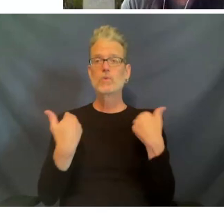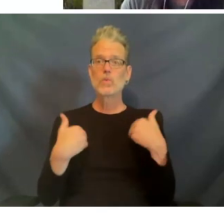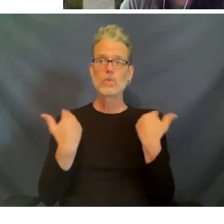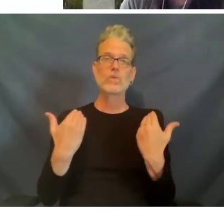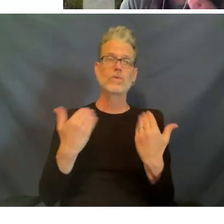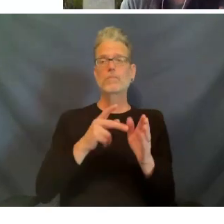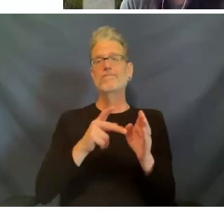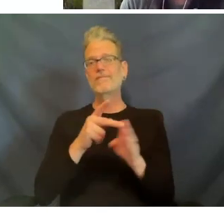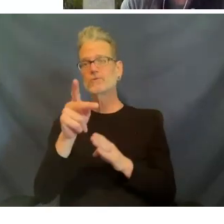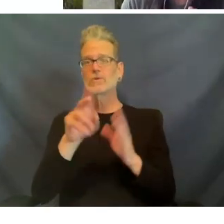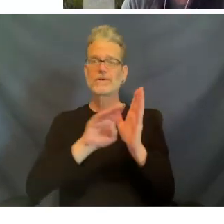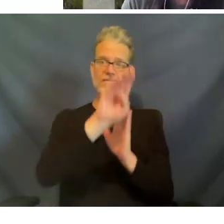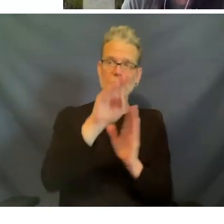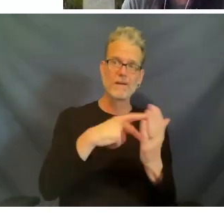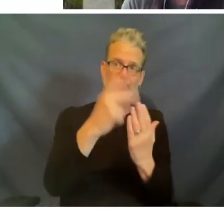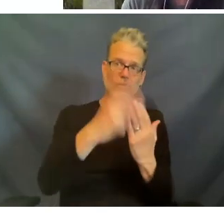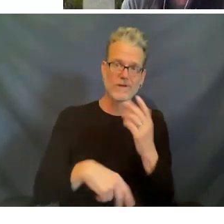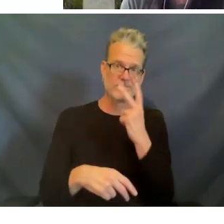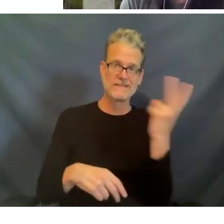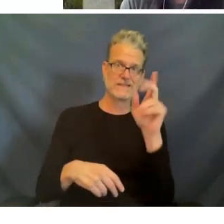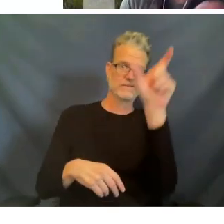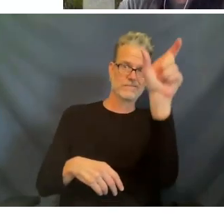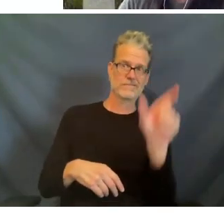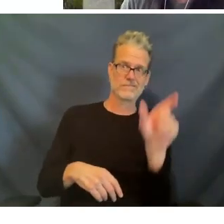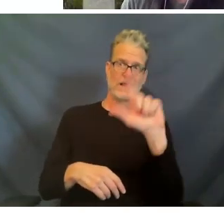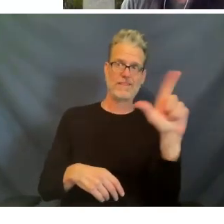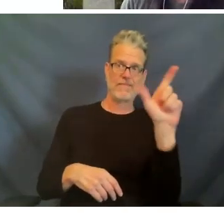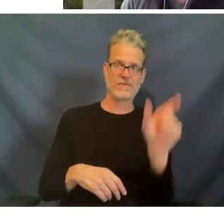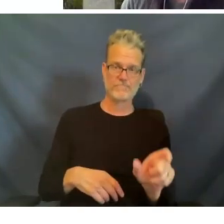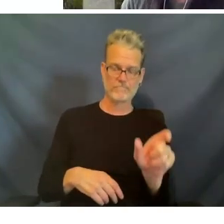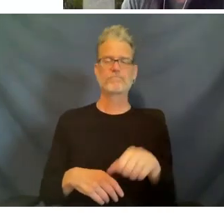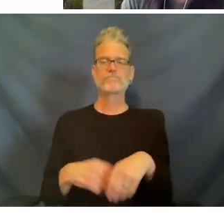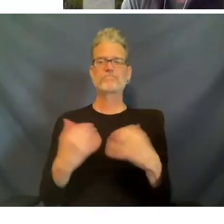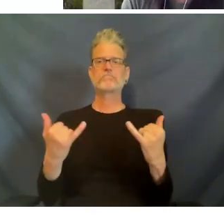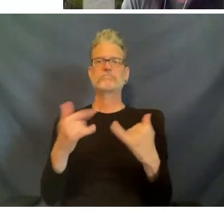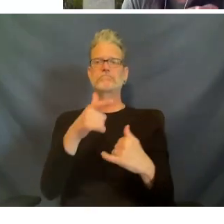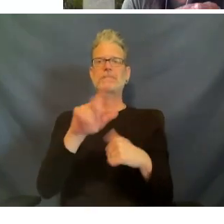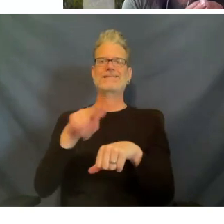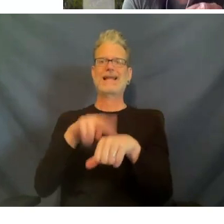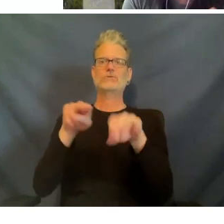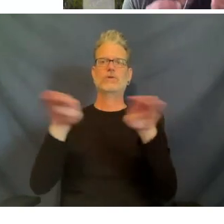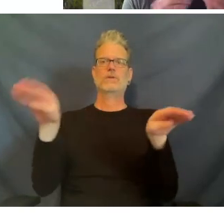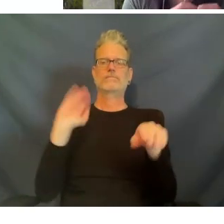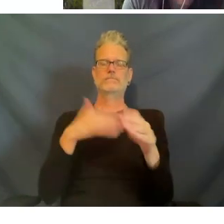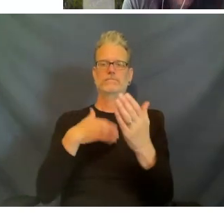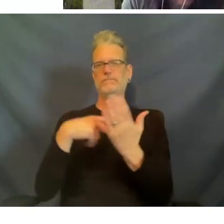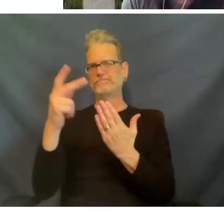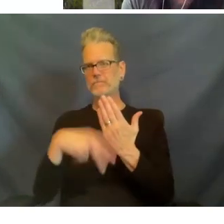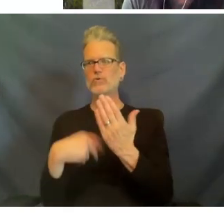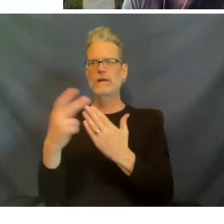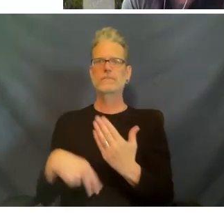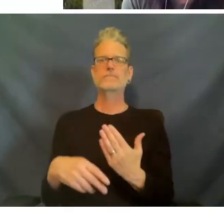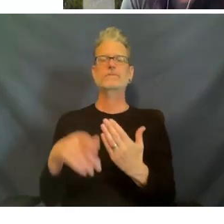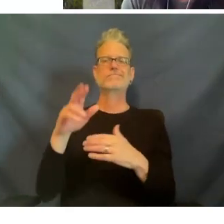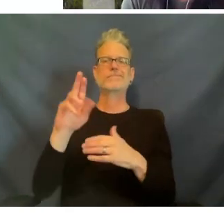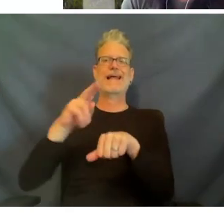development programs, which you can see in that left column there. And since we're at the national level, the programs our staff work on are at the national